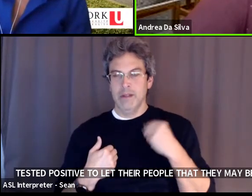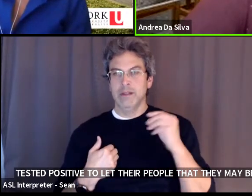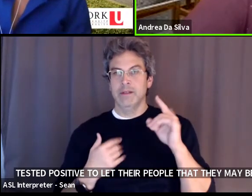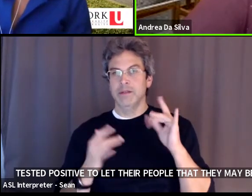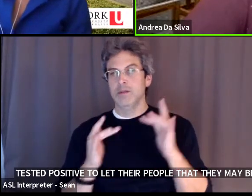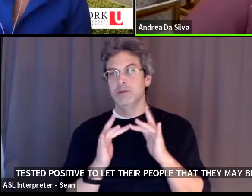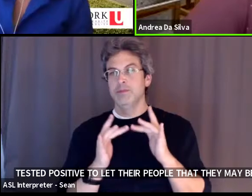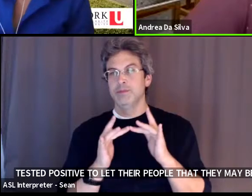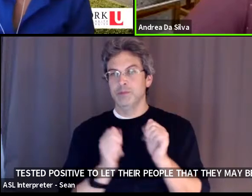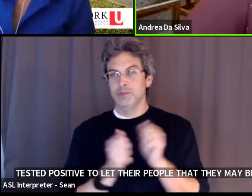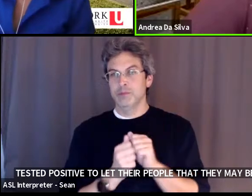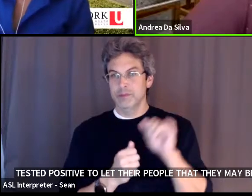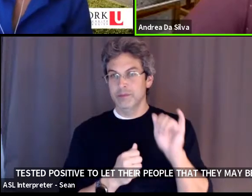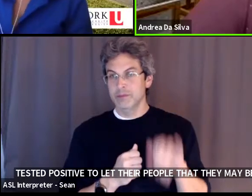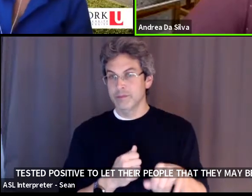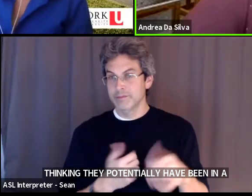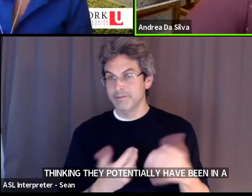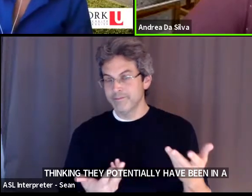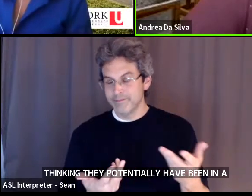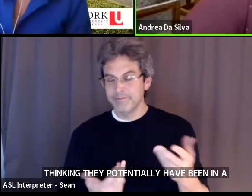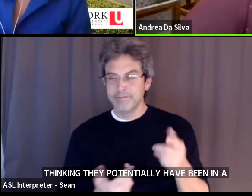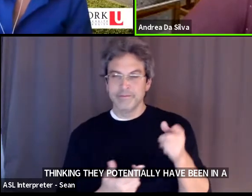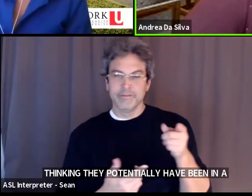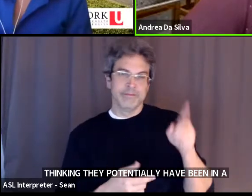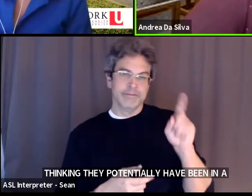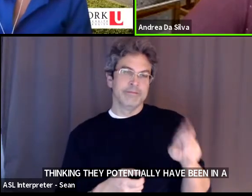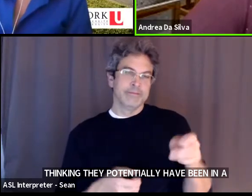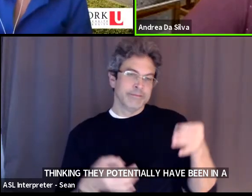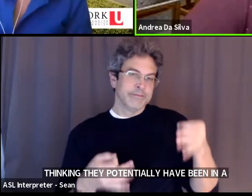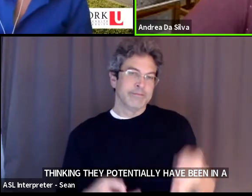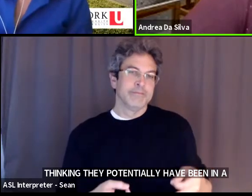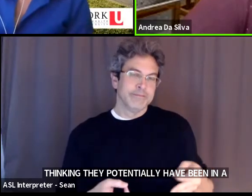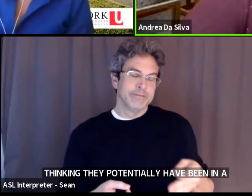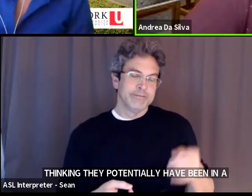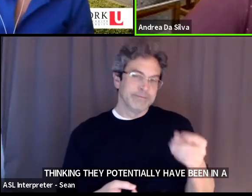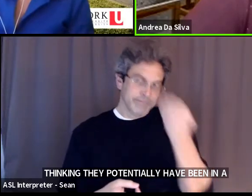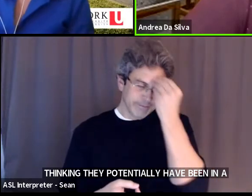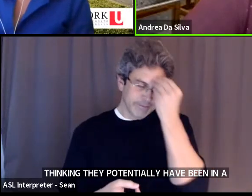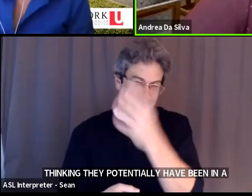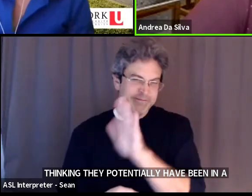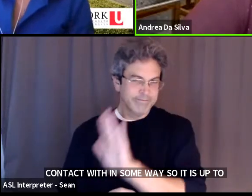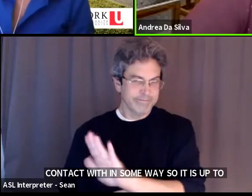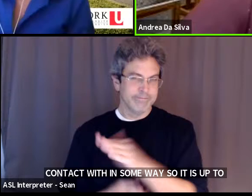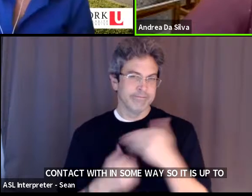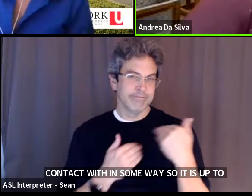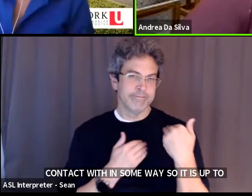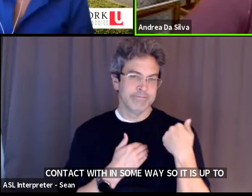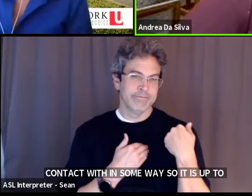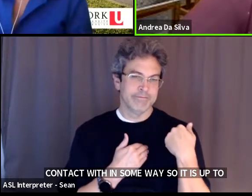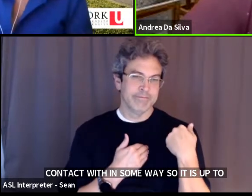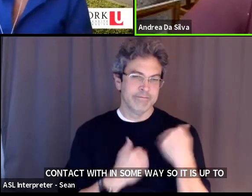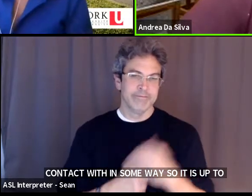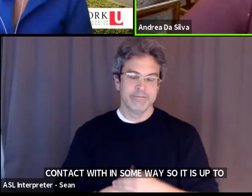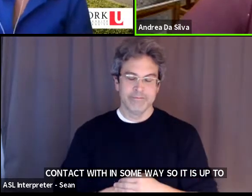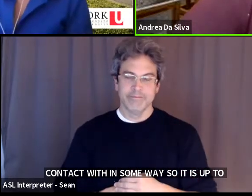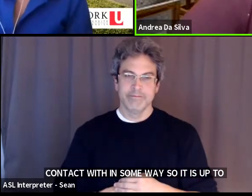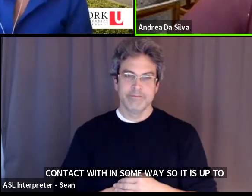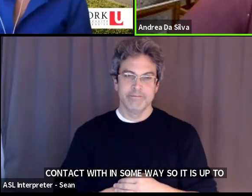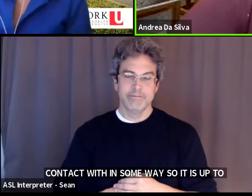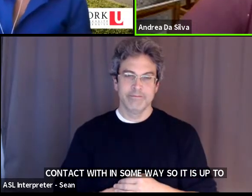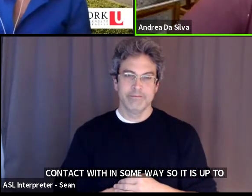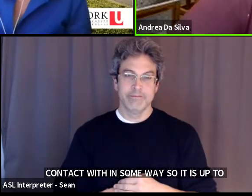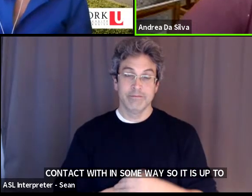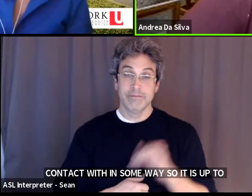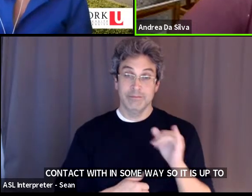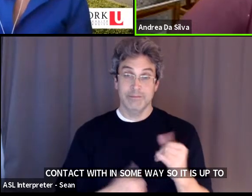in some way. So it's up to them now to inform them, because there is quite a, there is the numbers